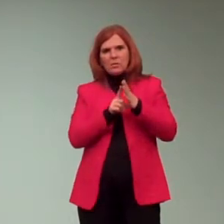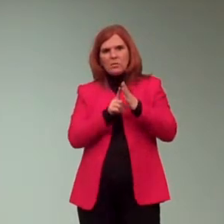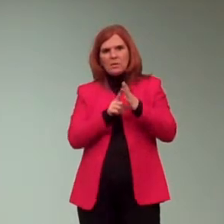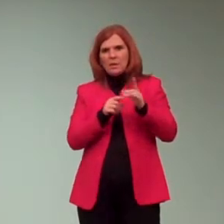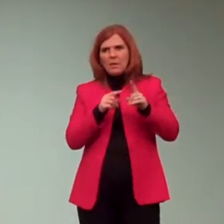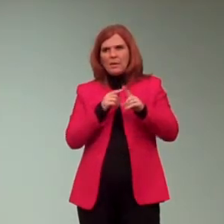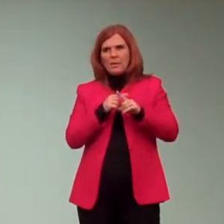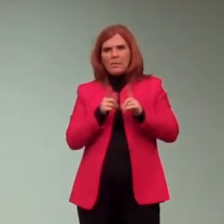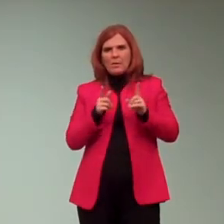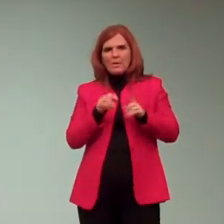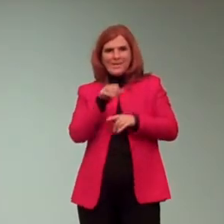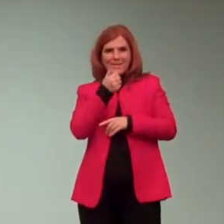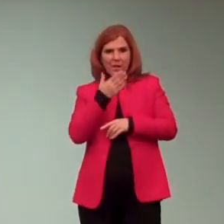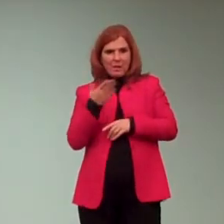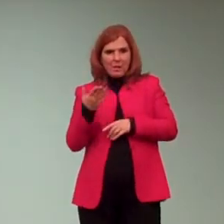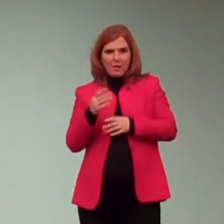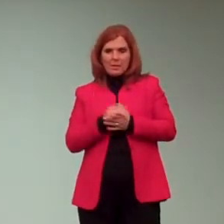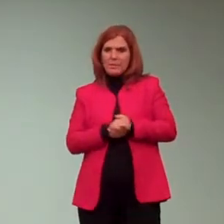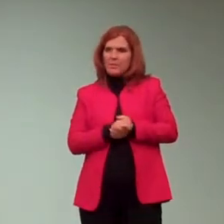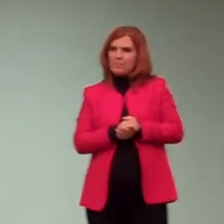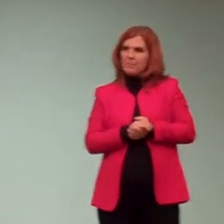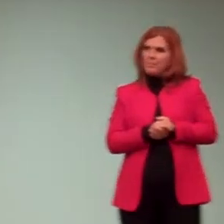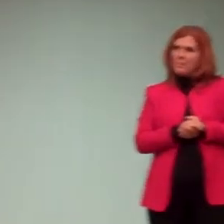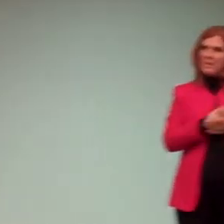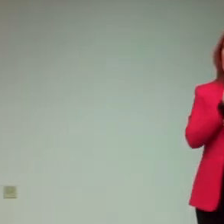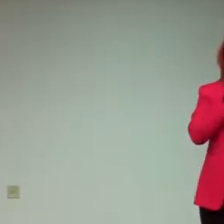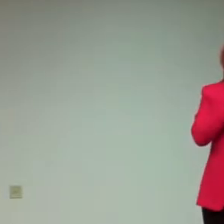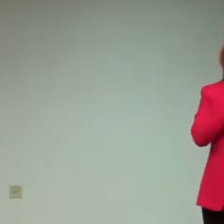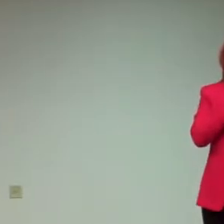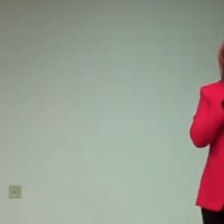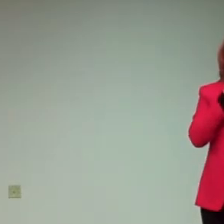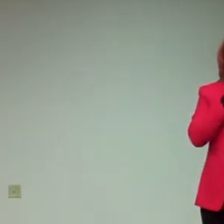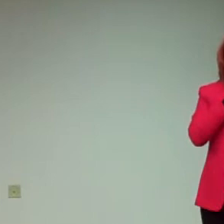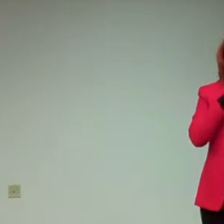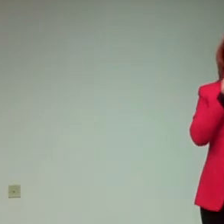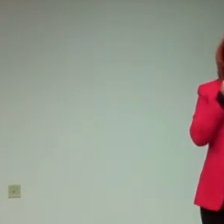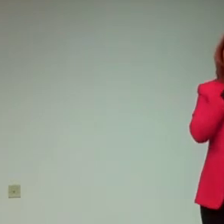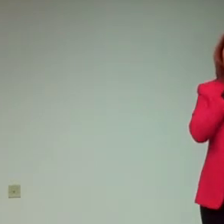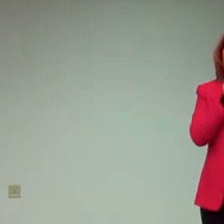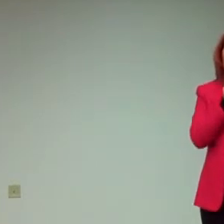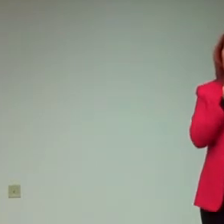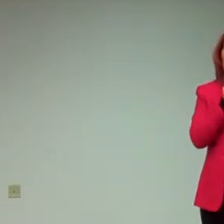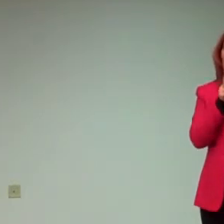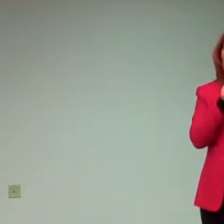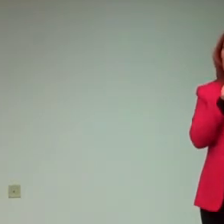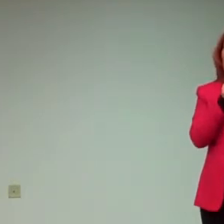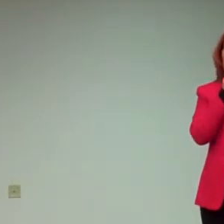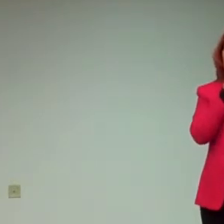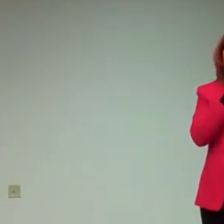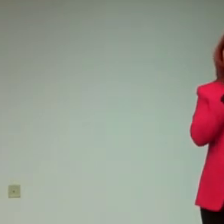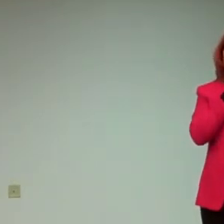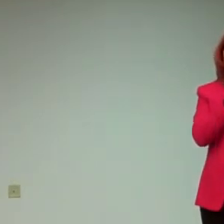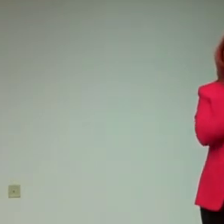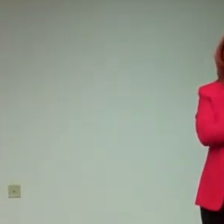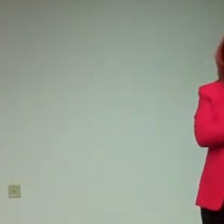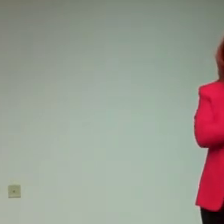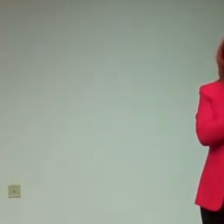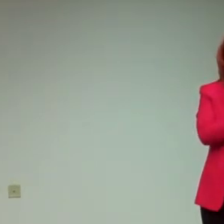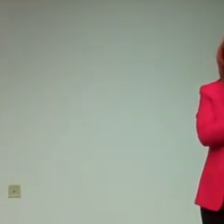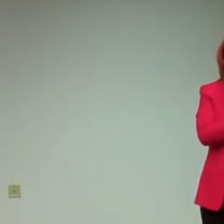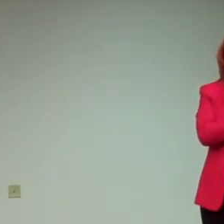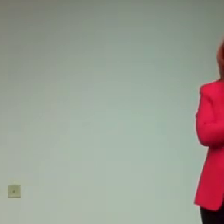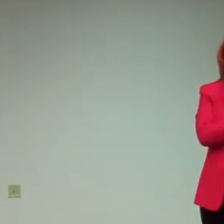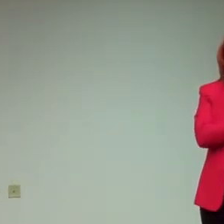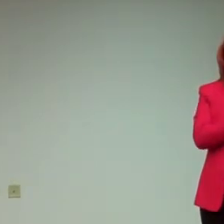Yes, but see, there's the other thing too, is that there have always been illegal immigrants into the United States. Well, I don't Even in the